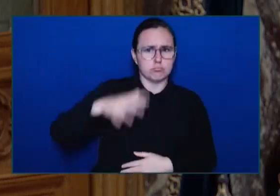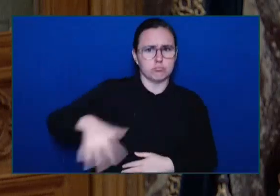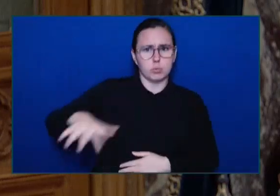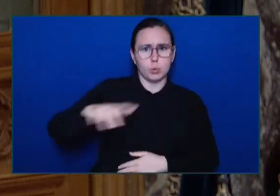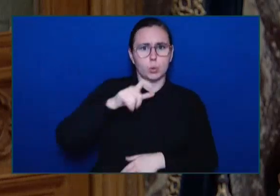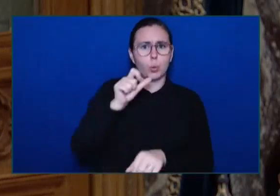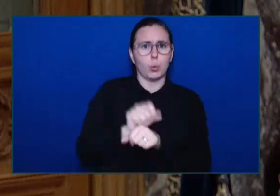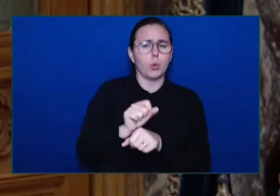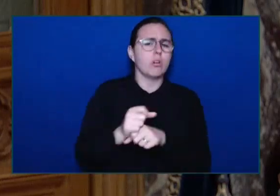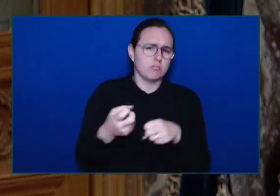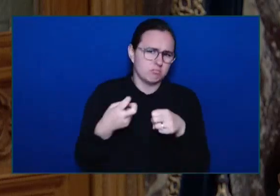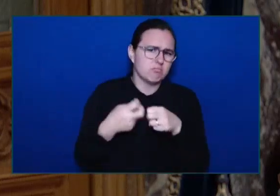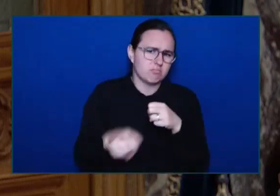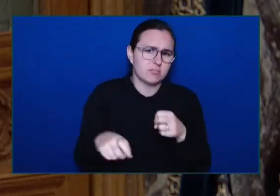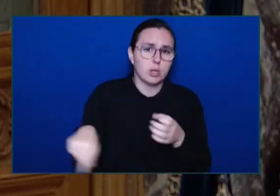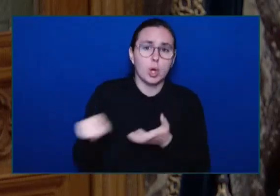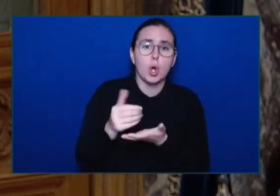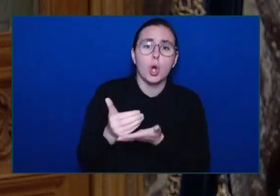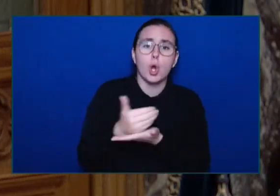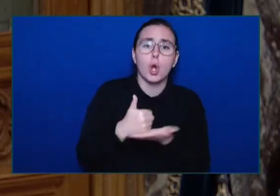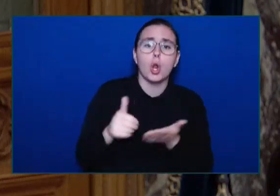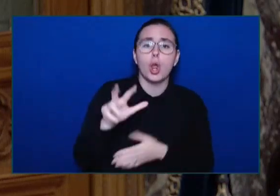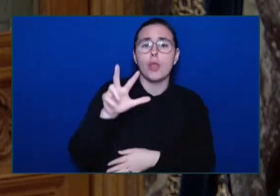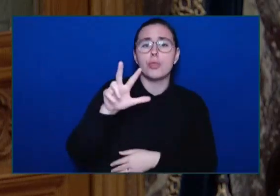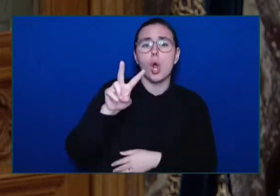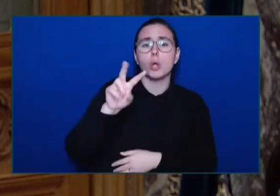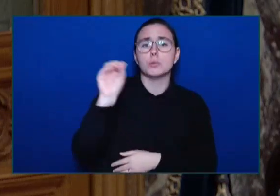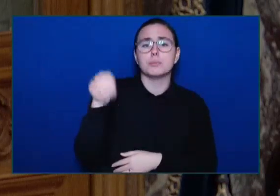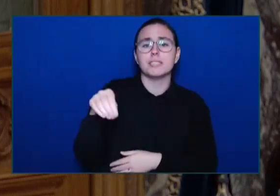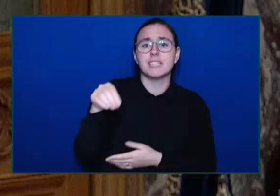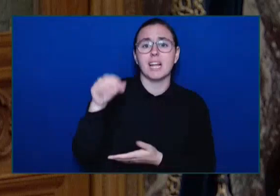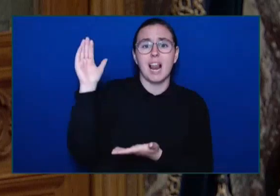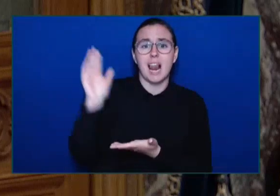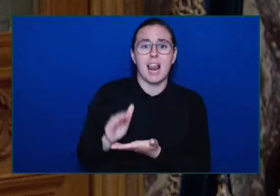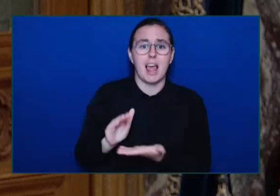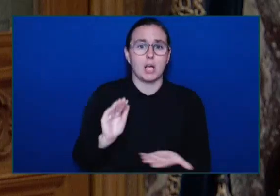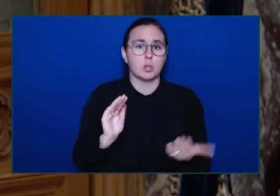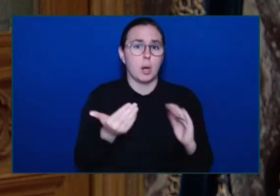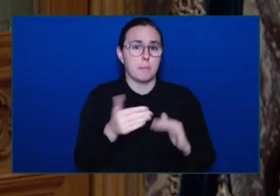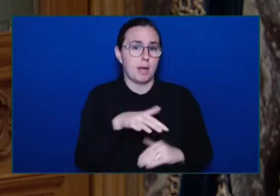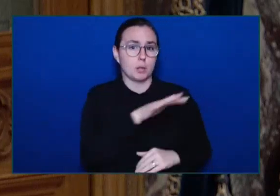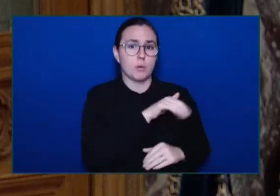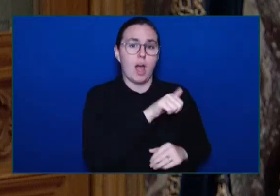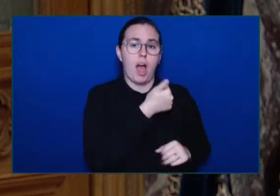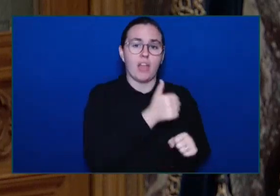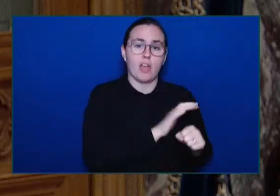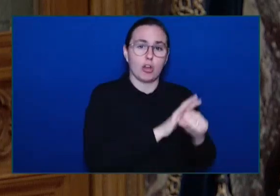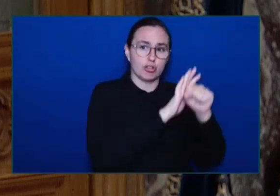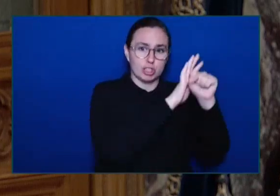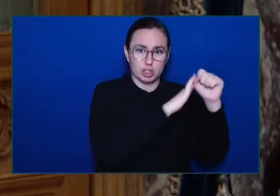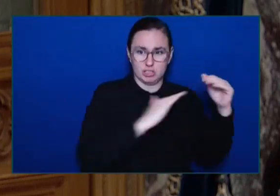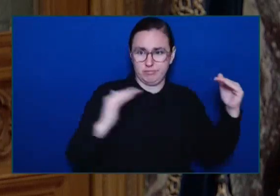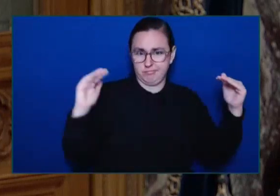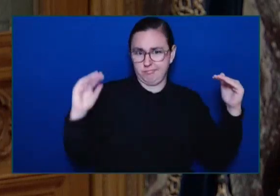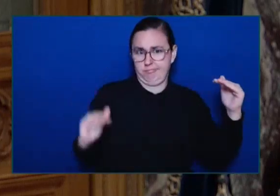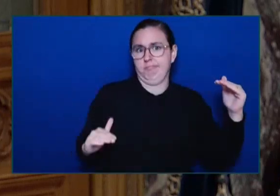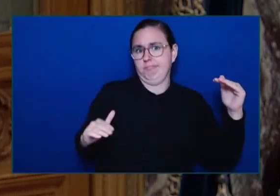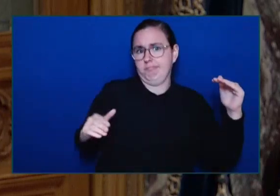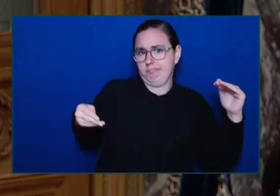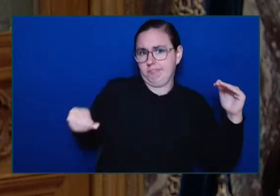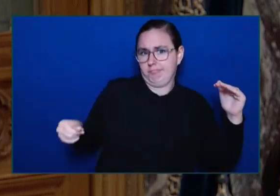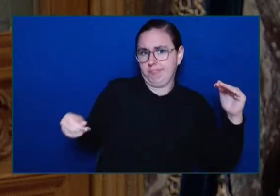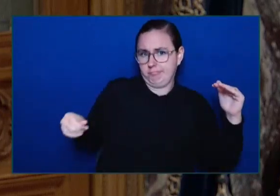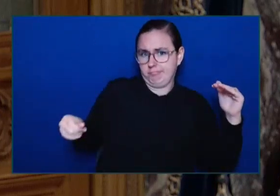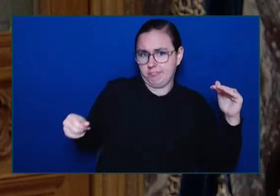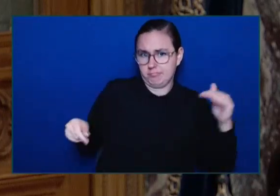32% less than those in neighboring regions. They often work long standby hours for which they receive less than $3